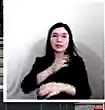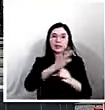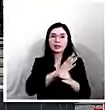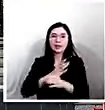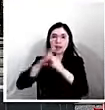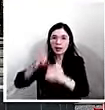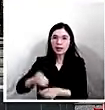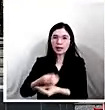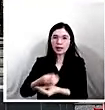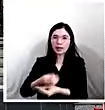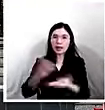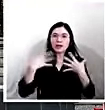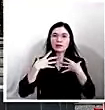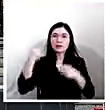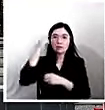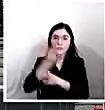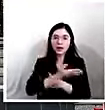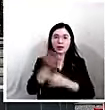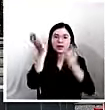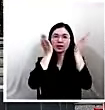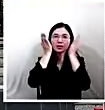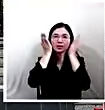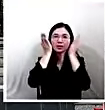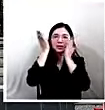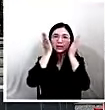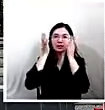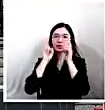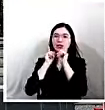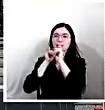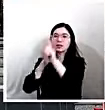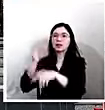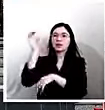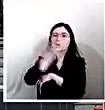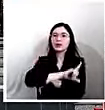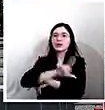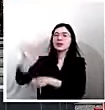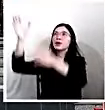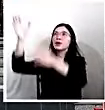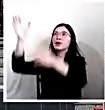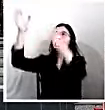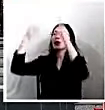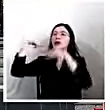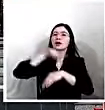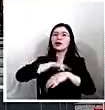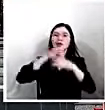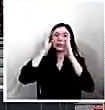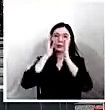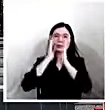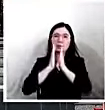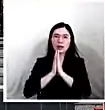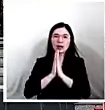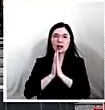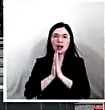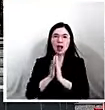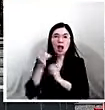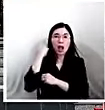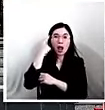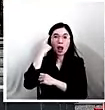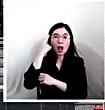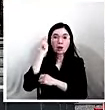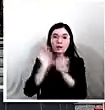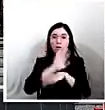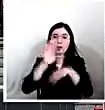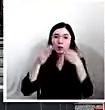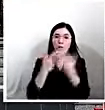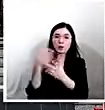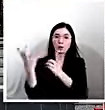for their service. Let us pray to the Lord. Lord, hear our prayer. For all those isolated